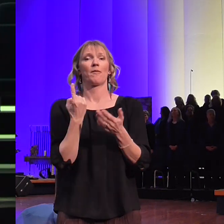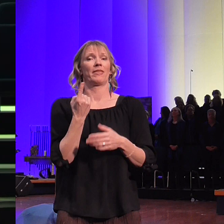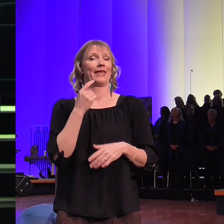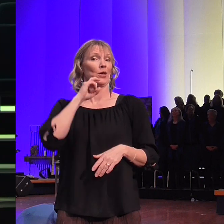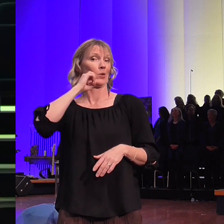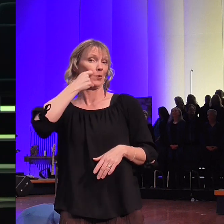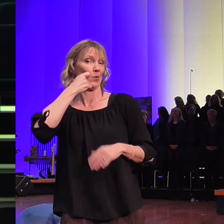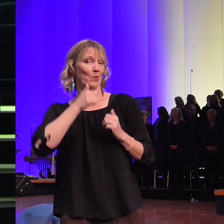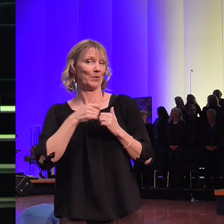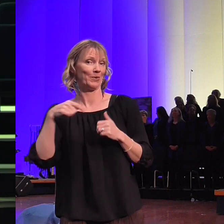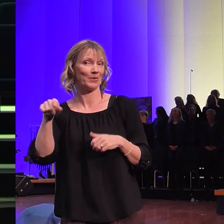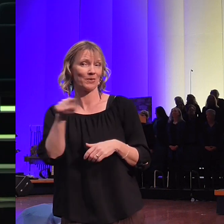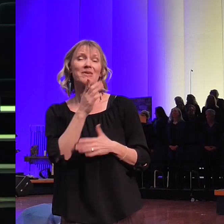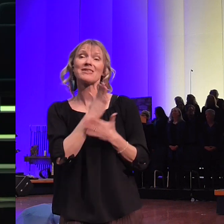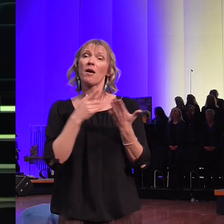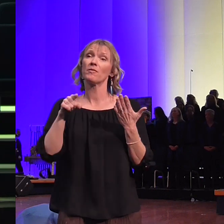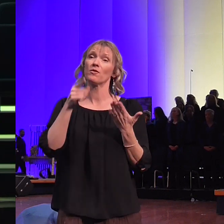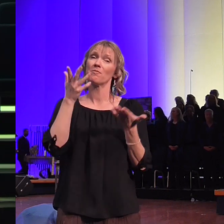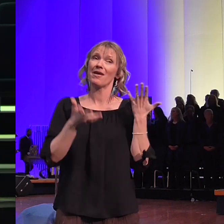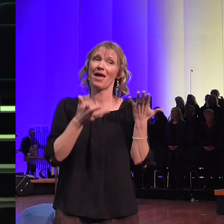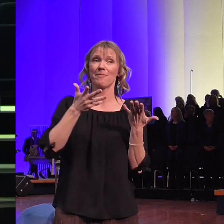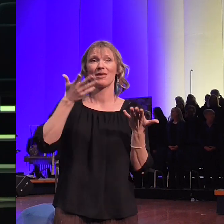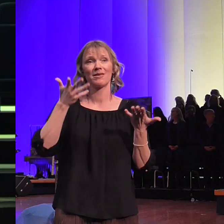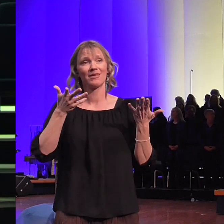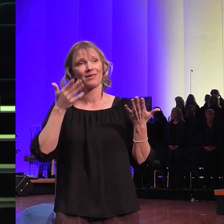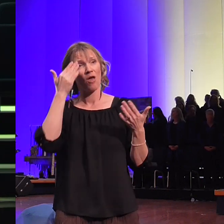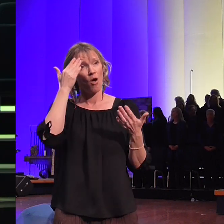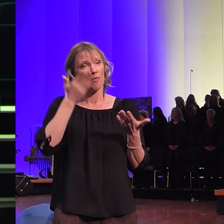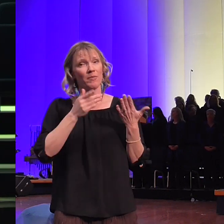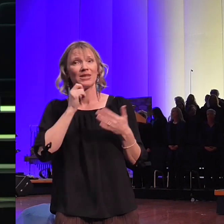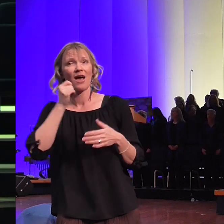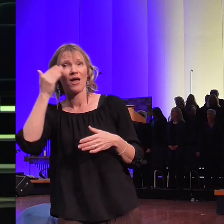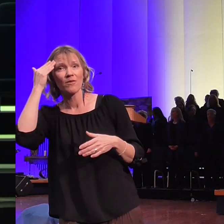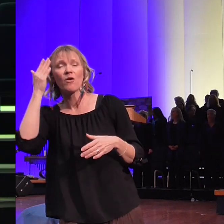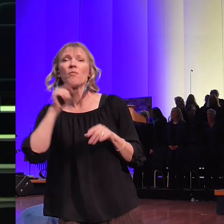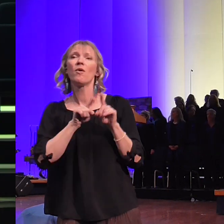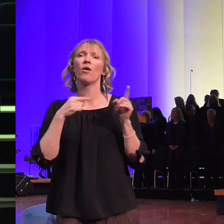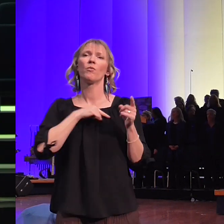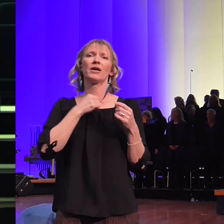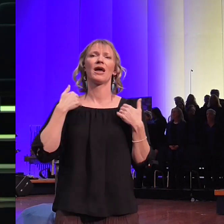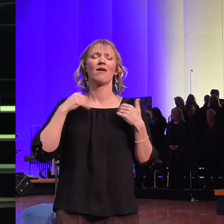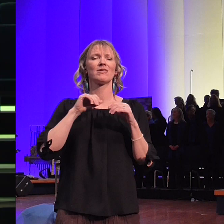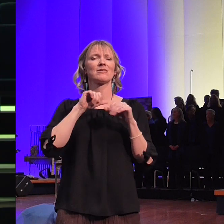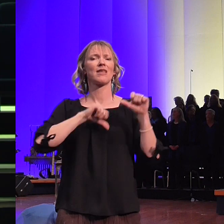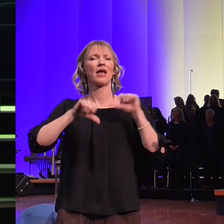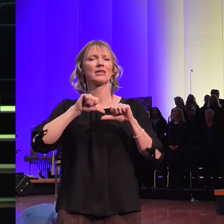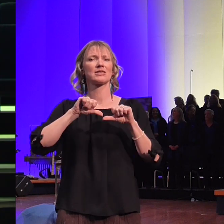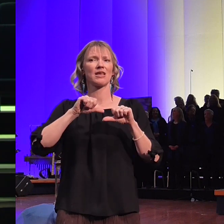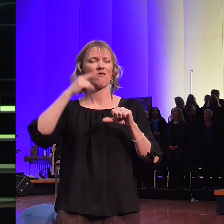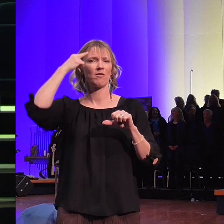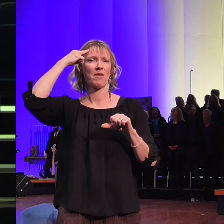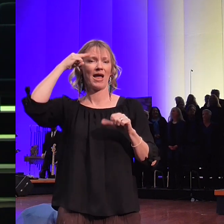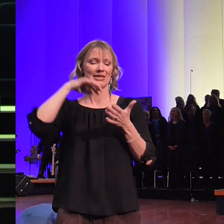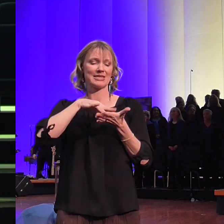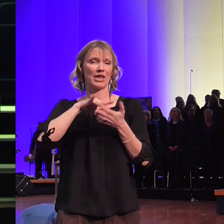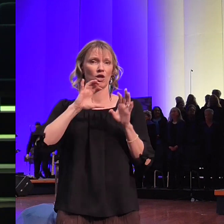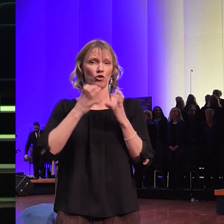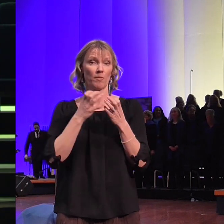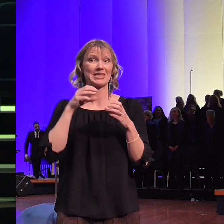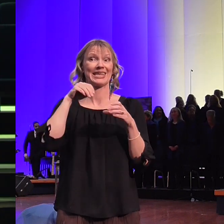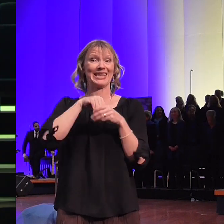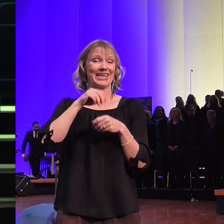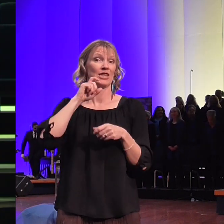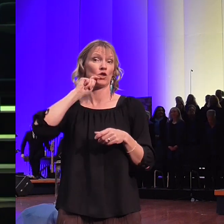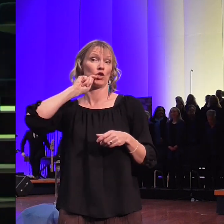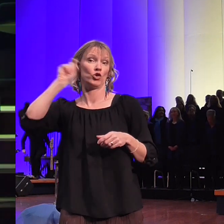all. And some of you may or may not know this, but we have Science of Mind study groups in the Ukraine. I believe we've had a presence there